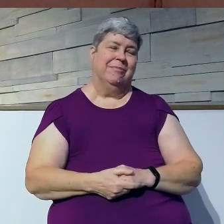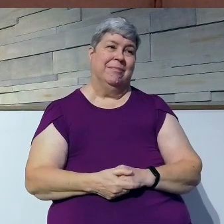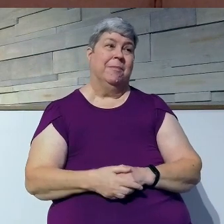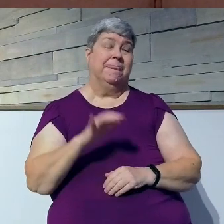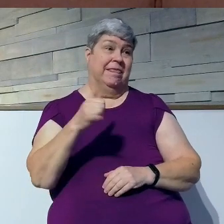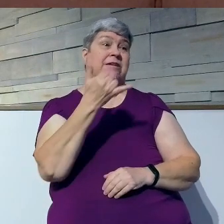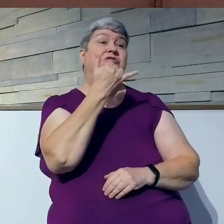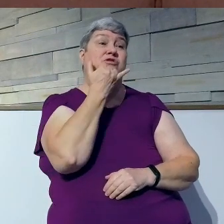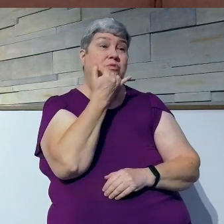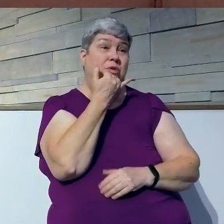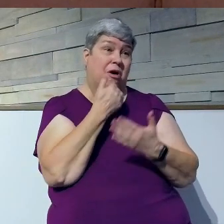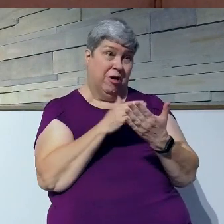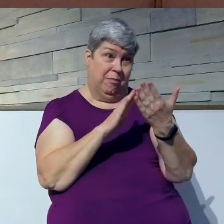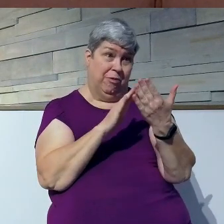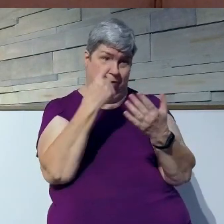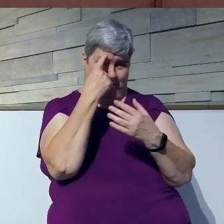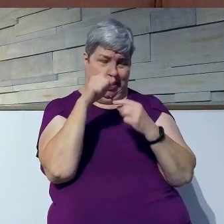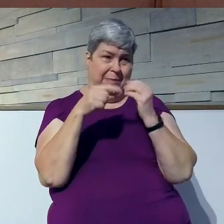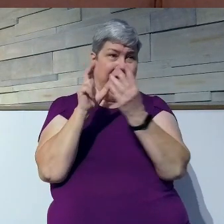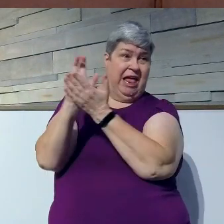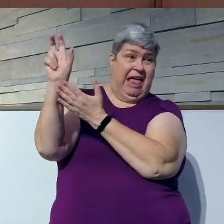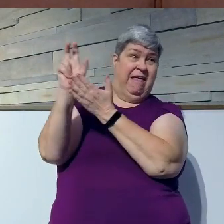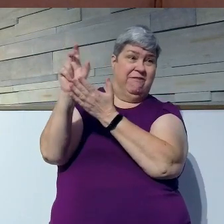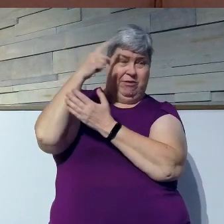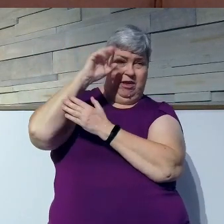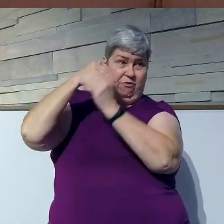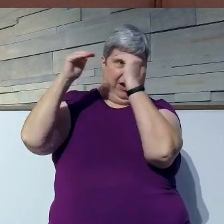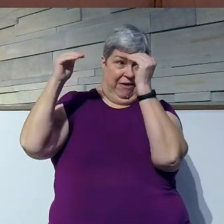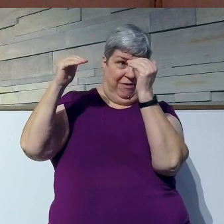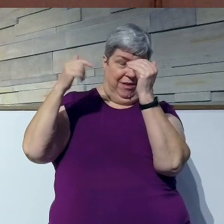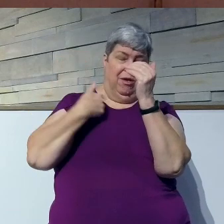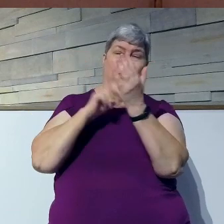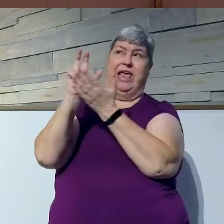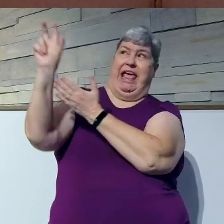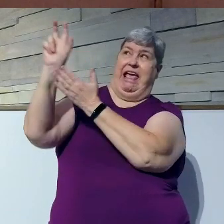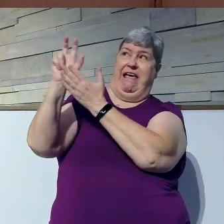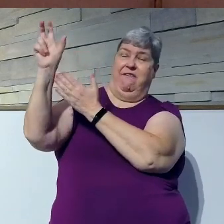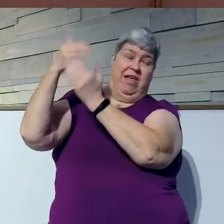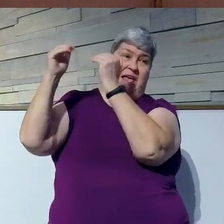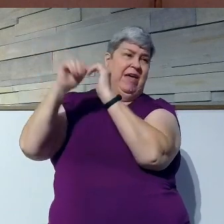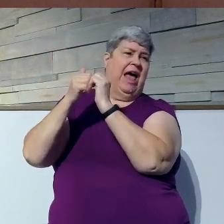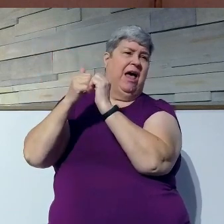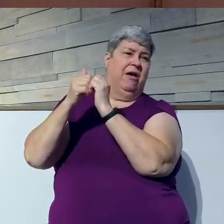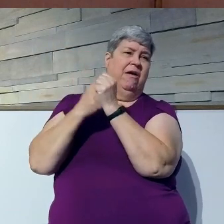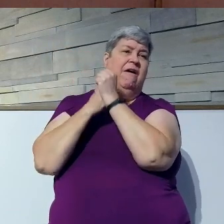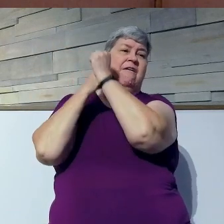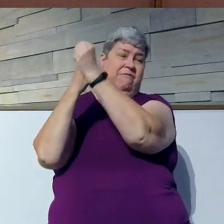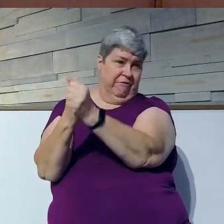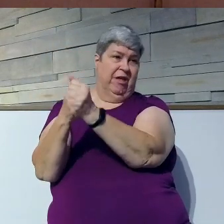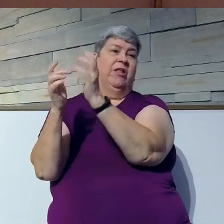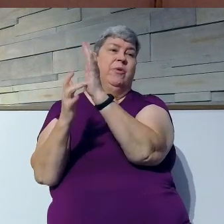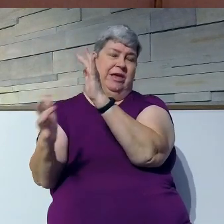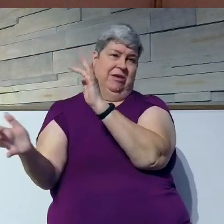And that's the wrong approach about thinking about investing in heaven. We invest in heaven by following